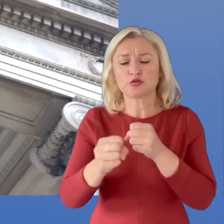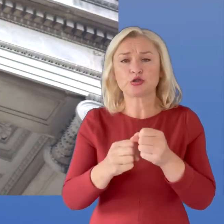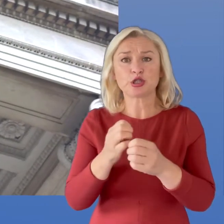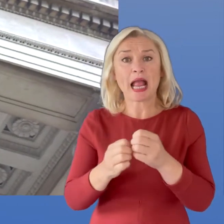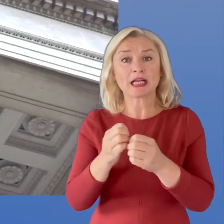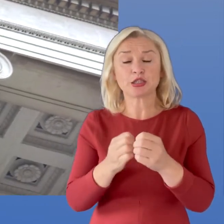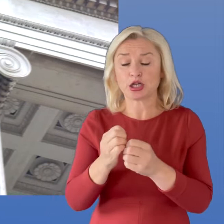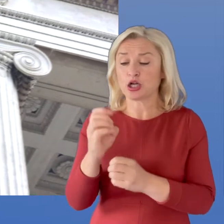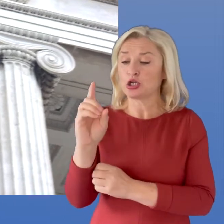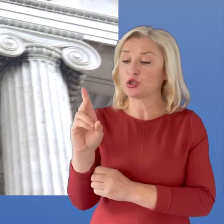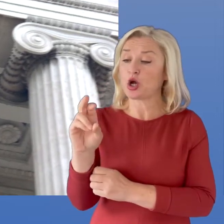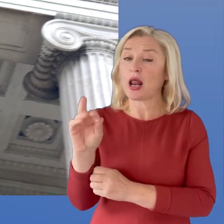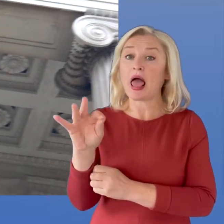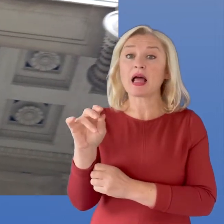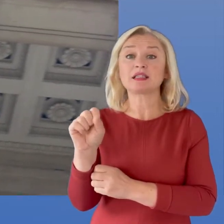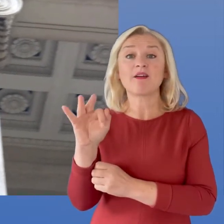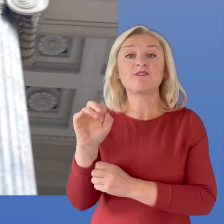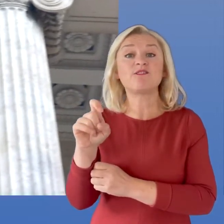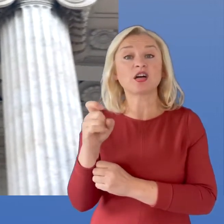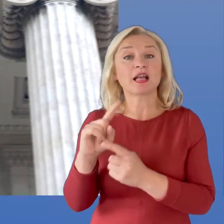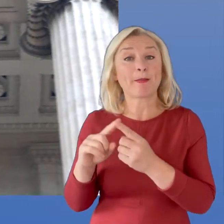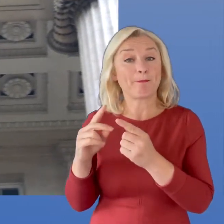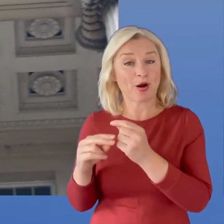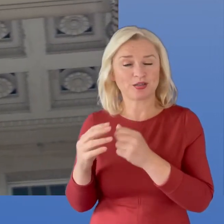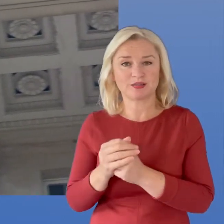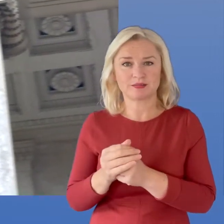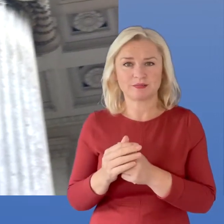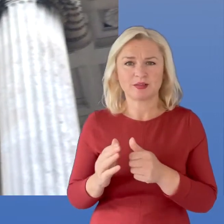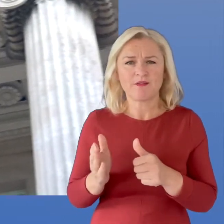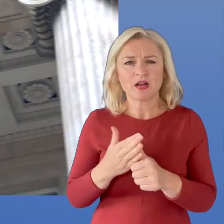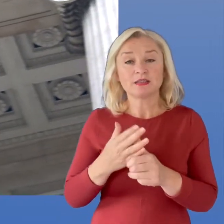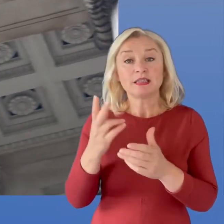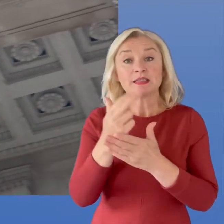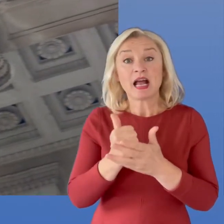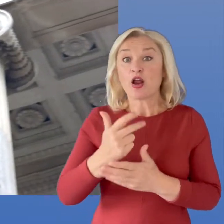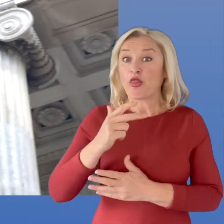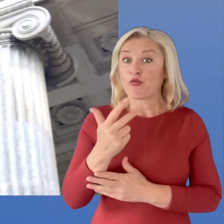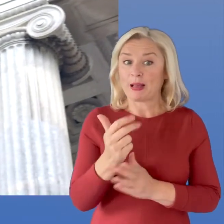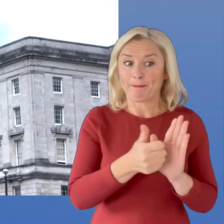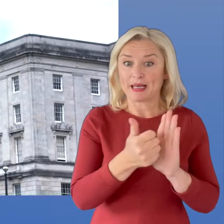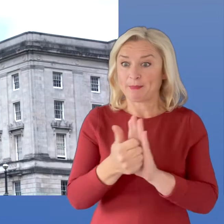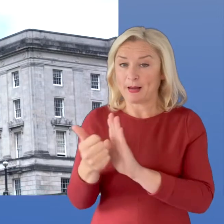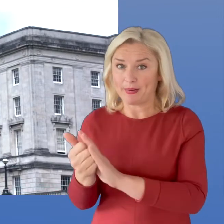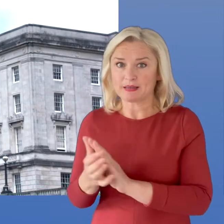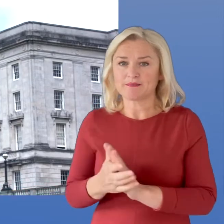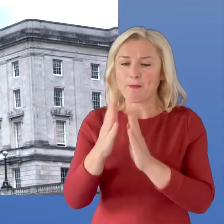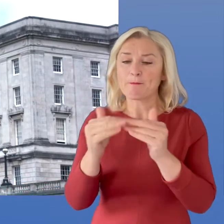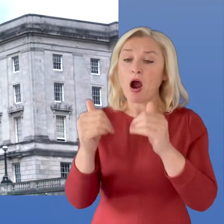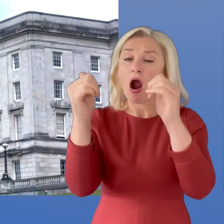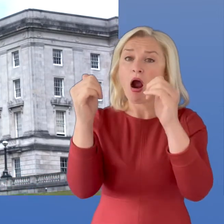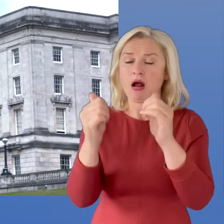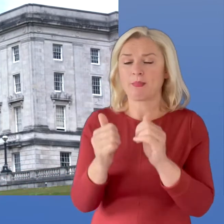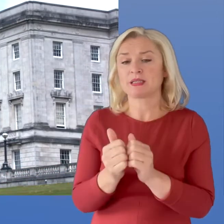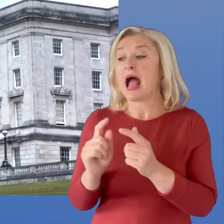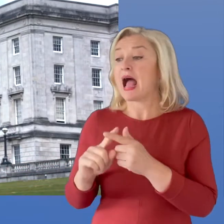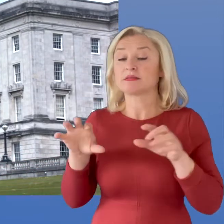consulting structural engineers. The original design was for 3 buildings on the site, the Parliament and 2 administration buildings, which